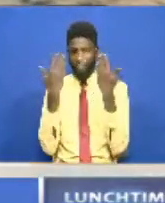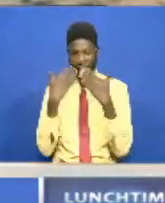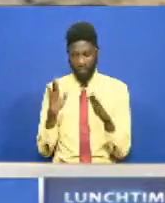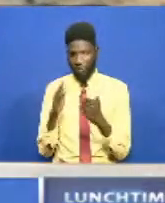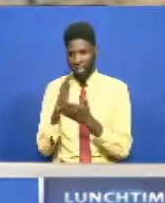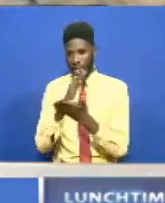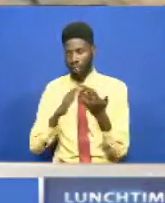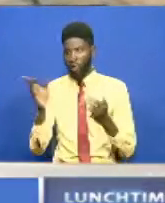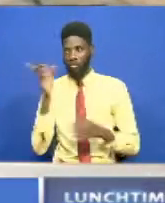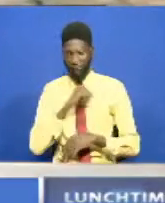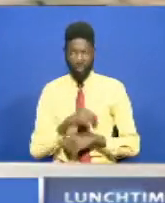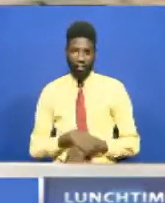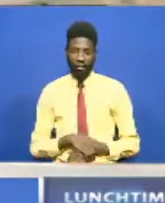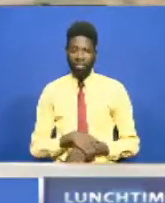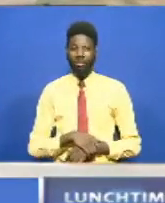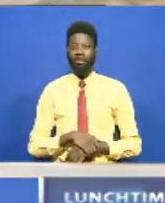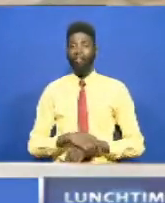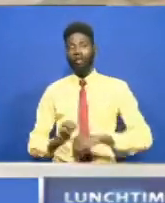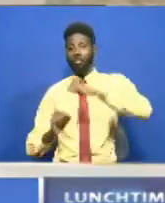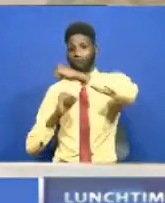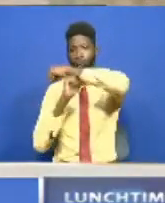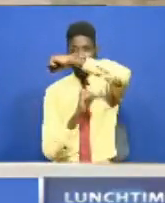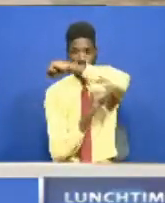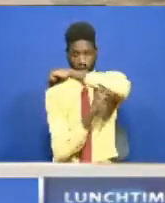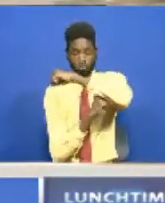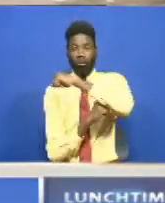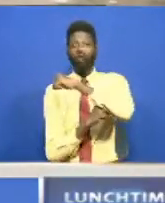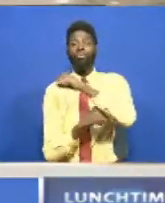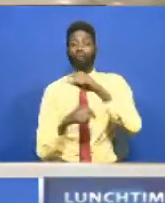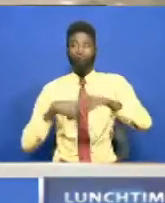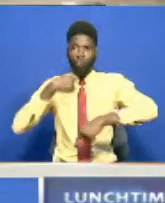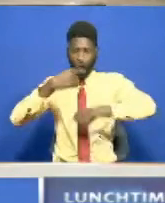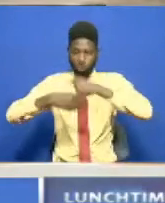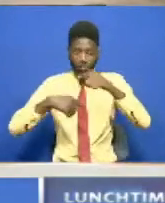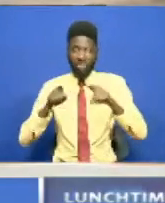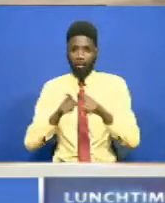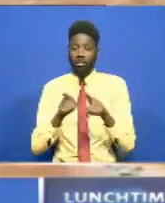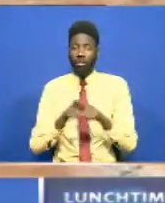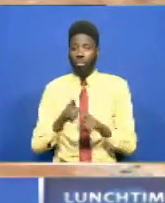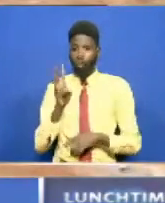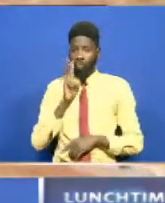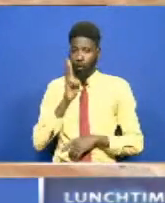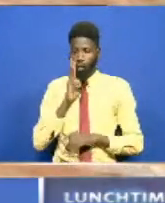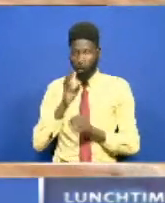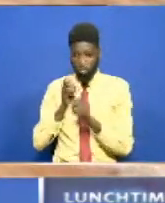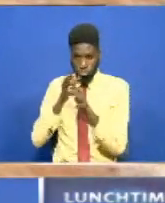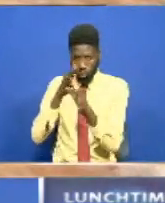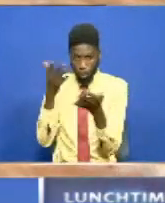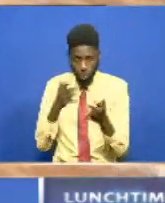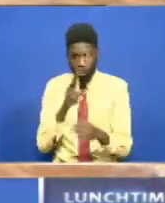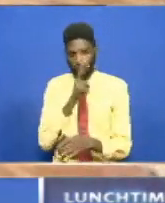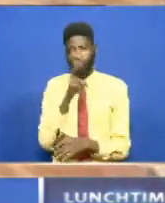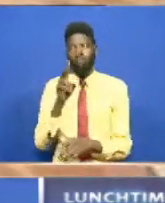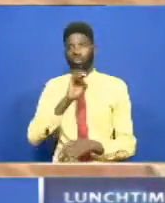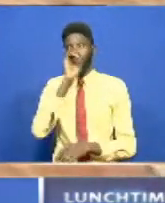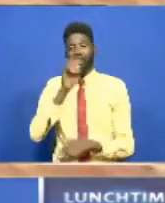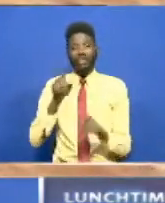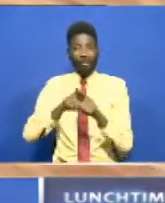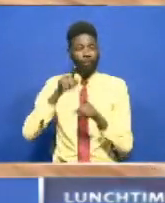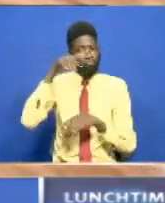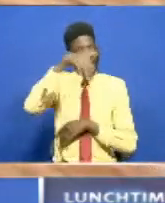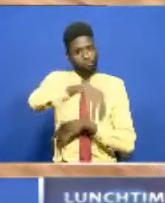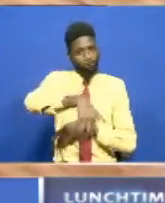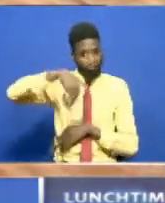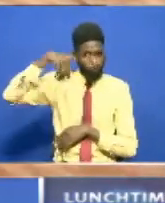the garroting of the foundation is ongoing. The water spillway is at 22%, while the excavation of the dam foundation